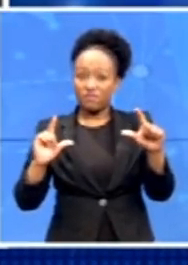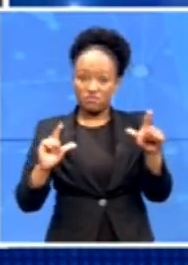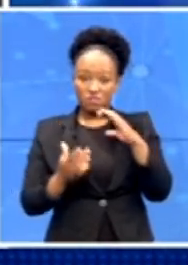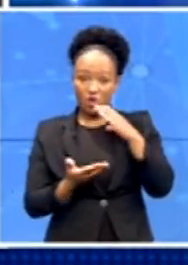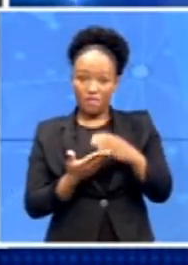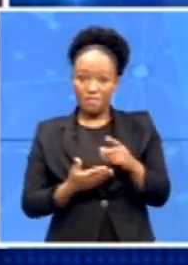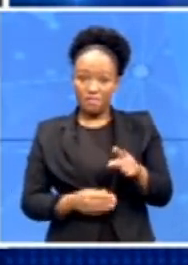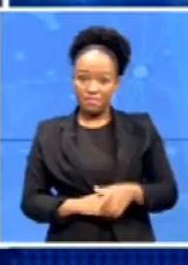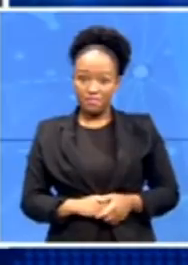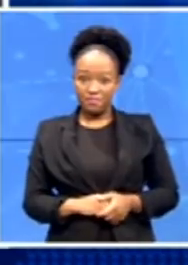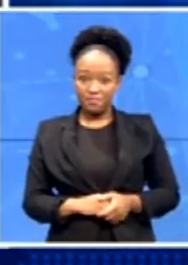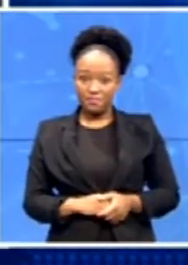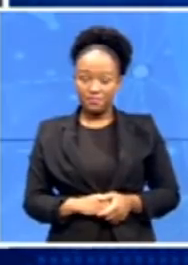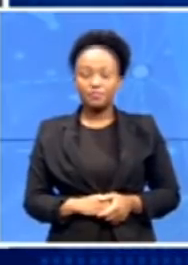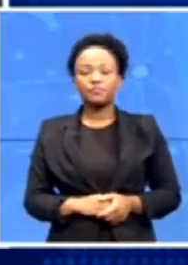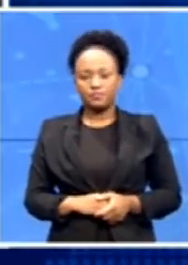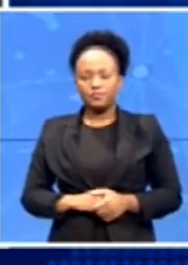Yes, Council.